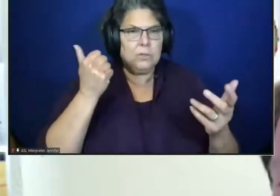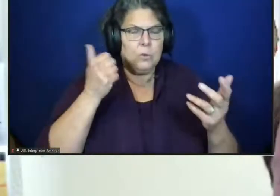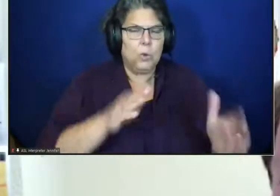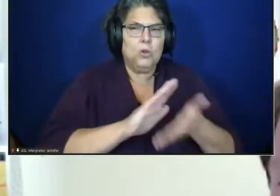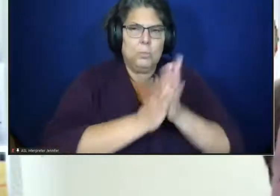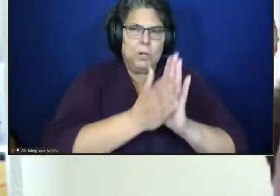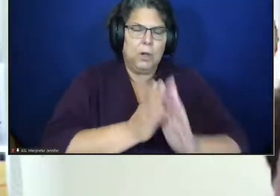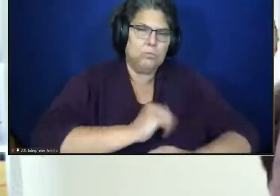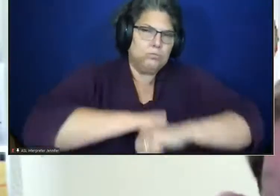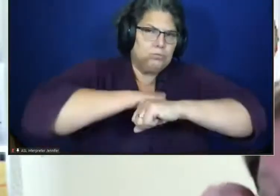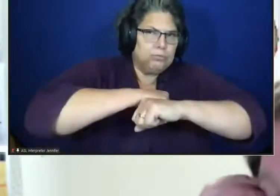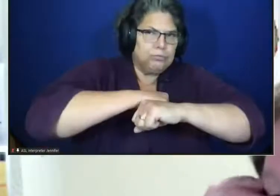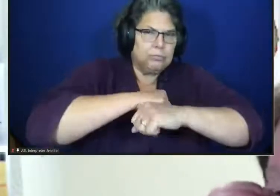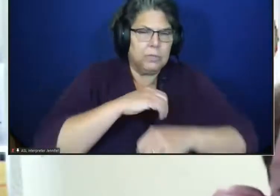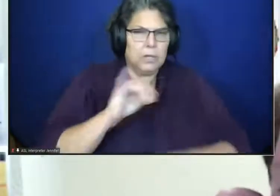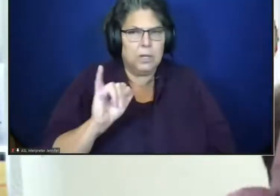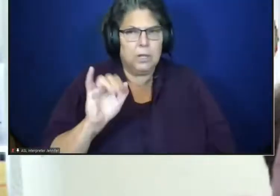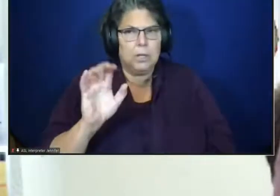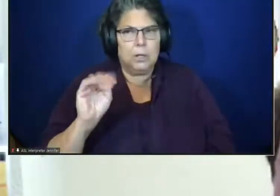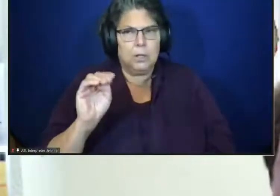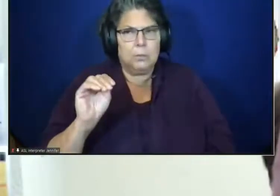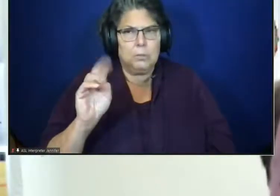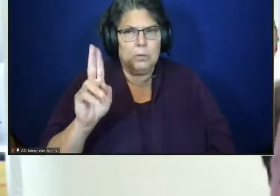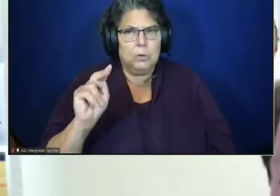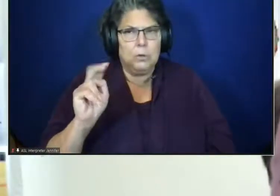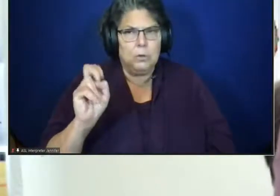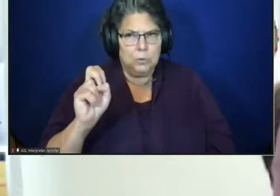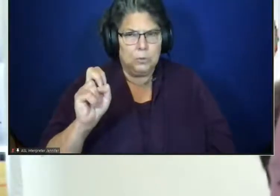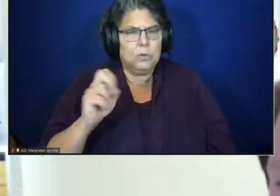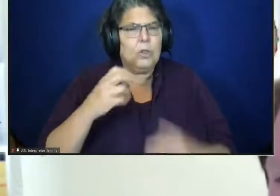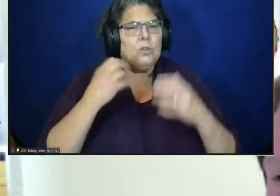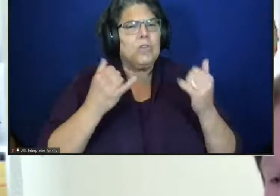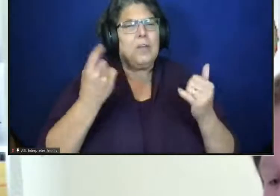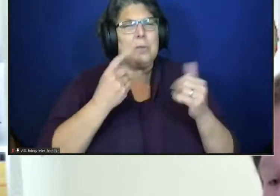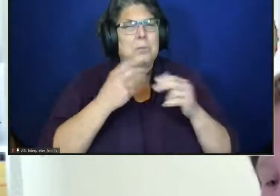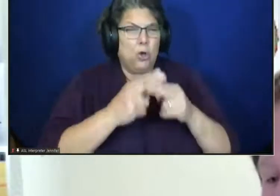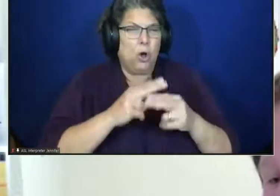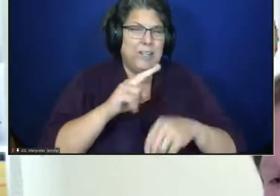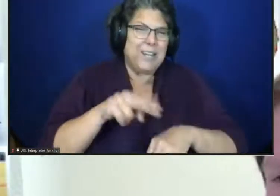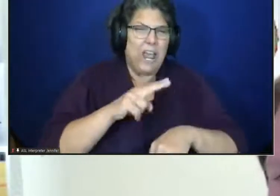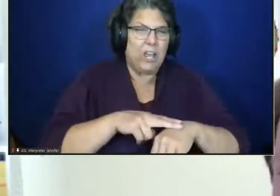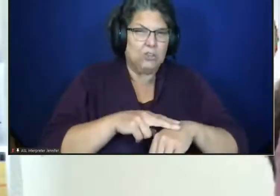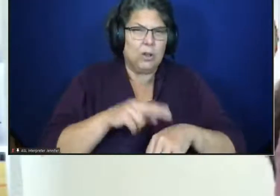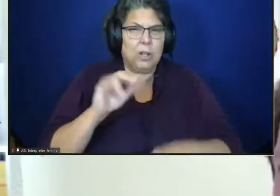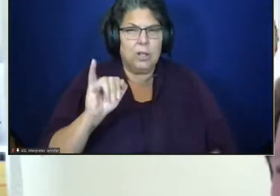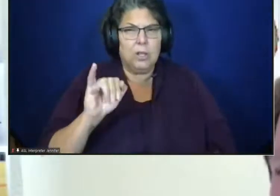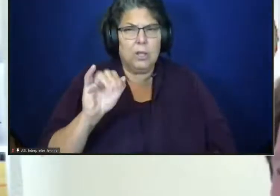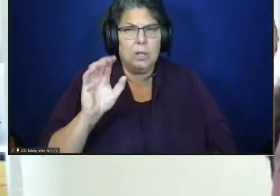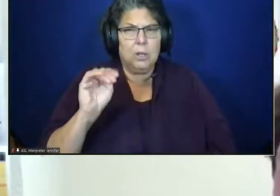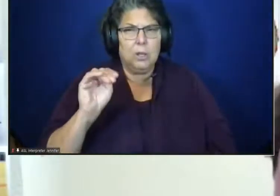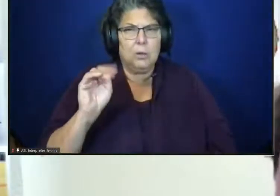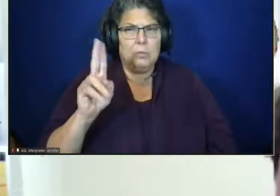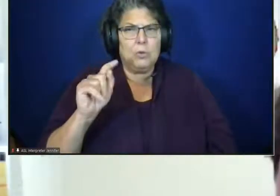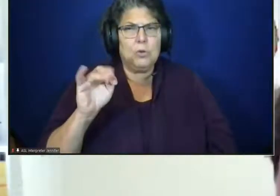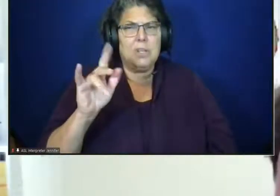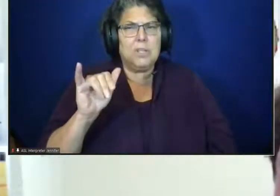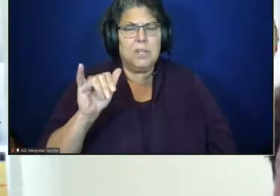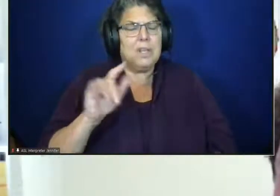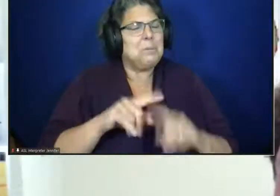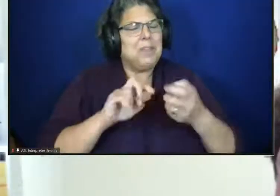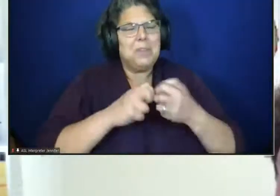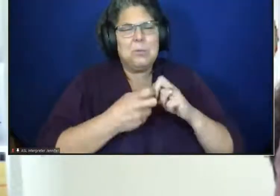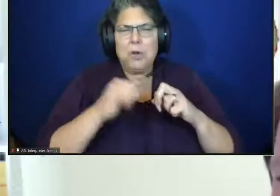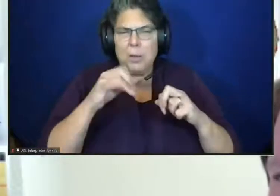becoming immune. So we're now being able to look at what they call natural immunity. The problem is actually figuring out